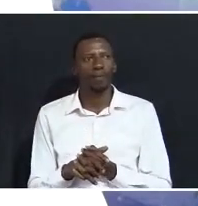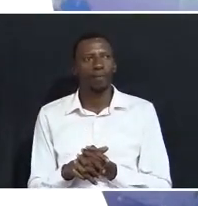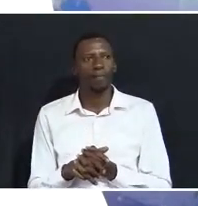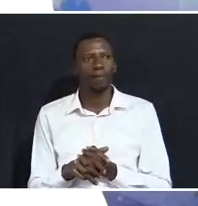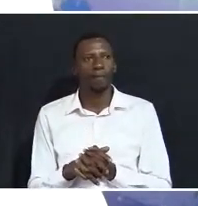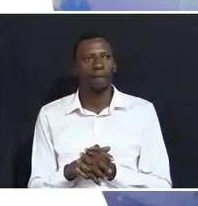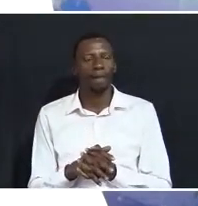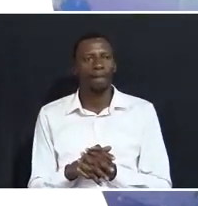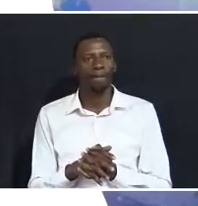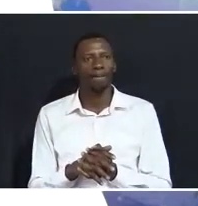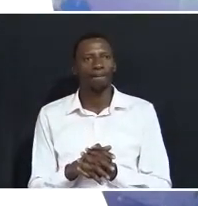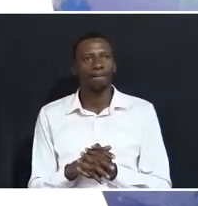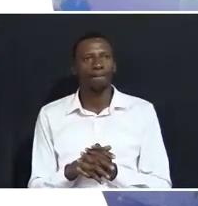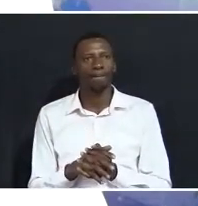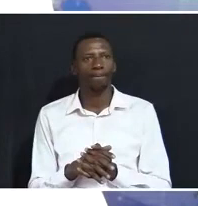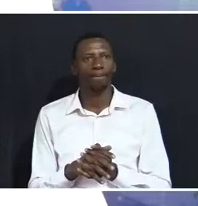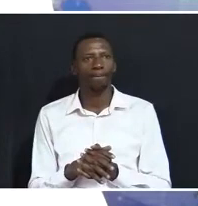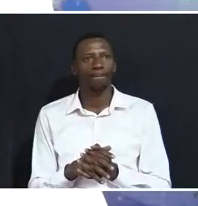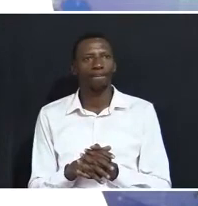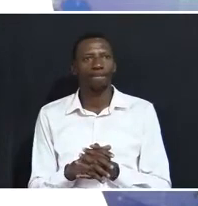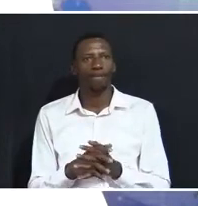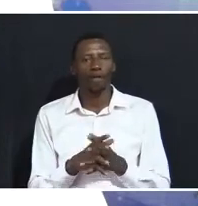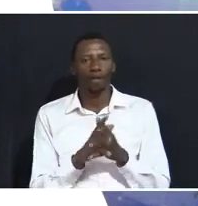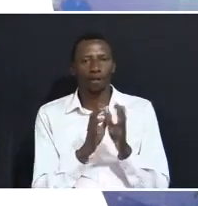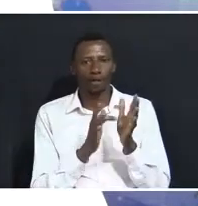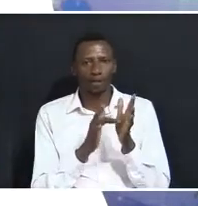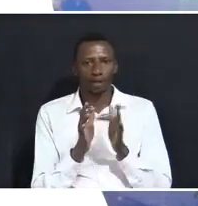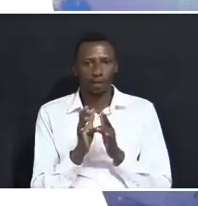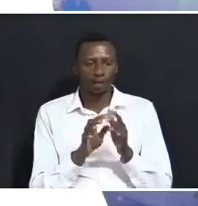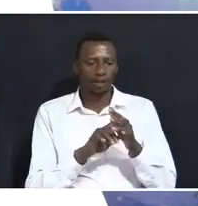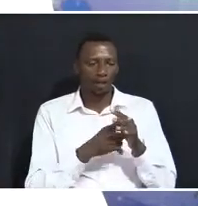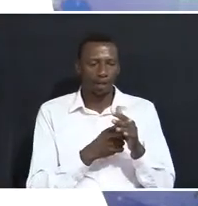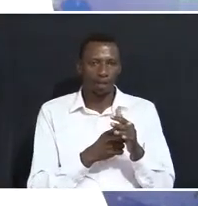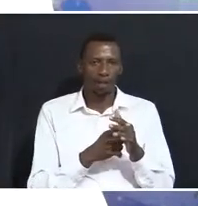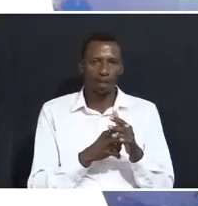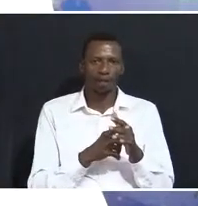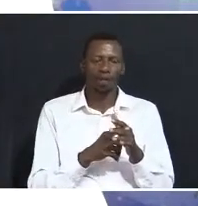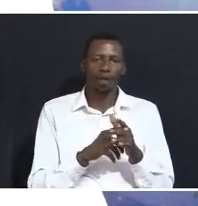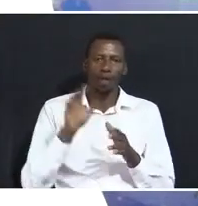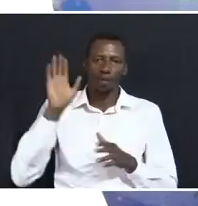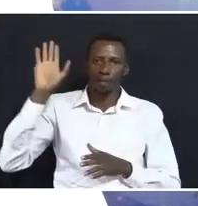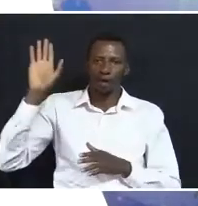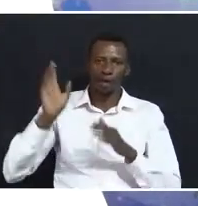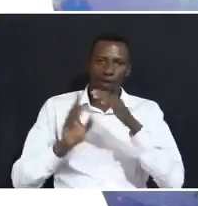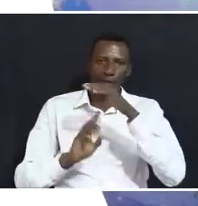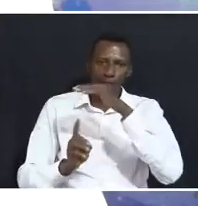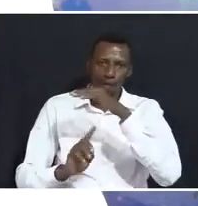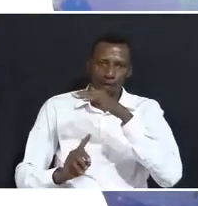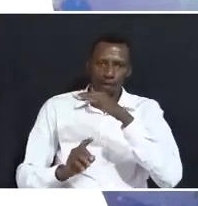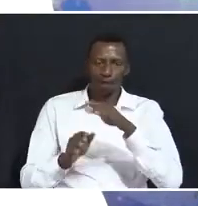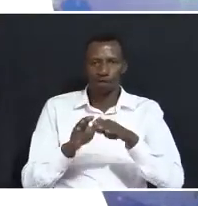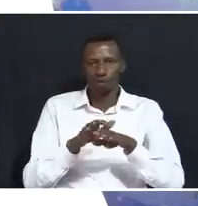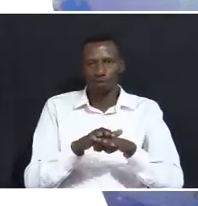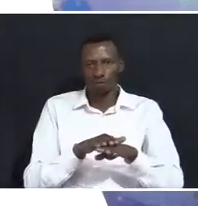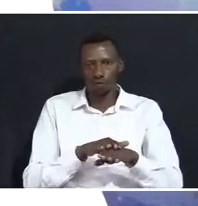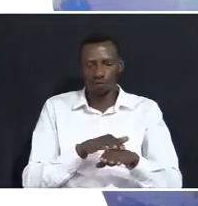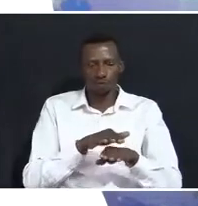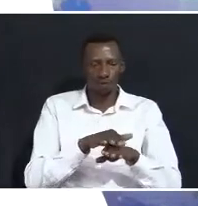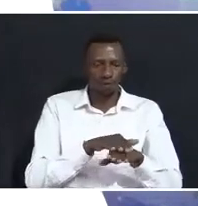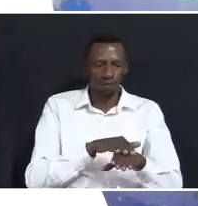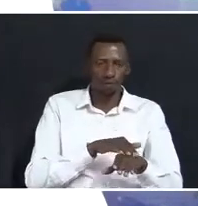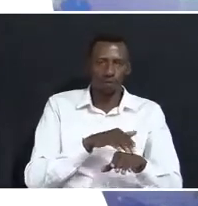He started his ministry slowly in a slow way and with very little